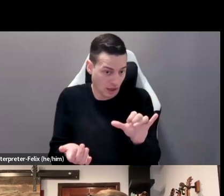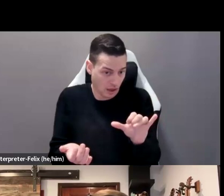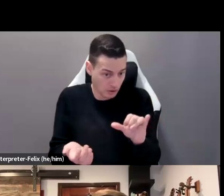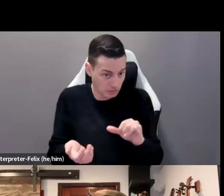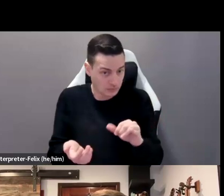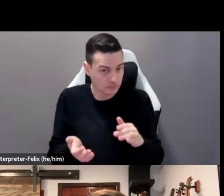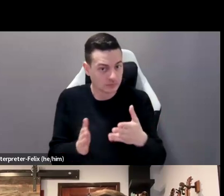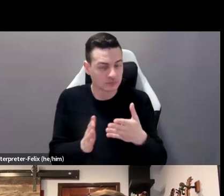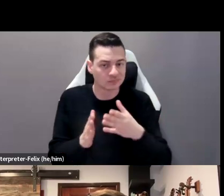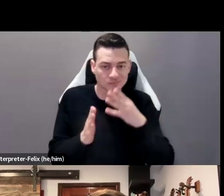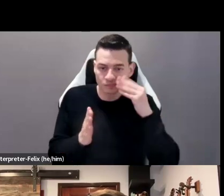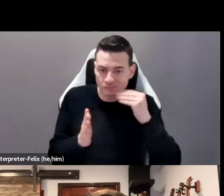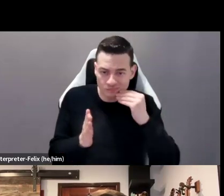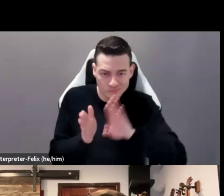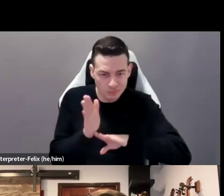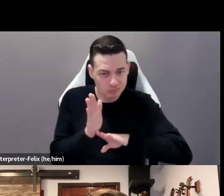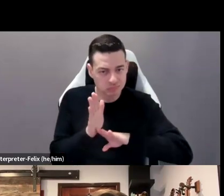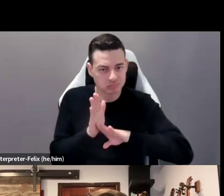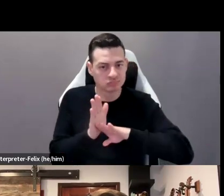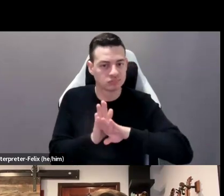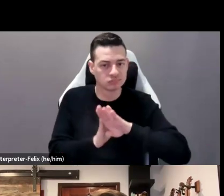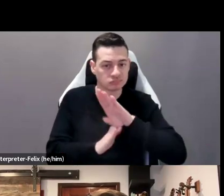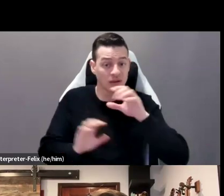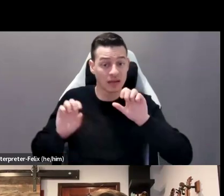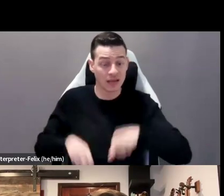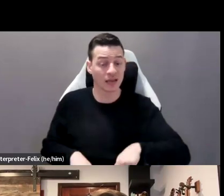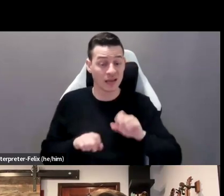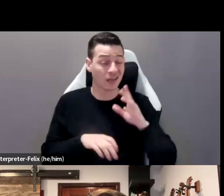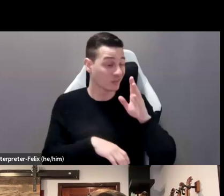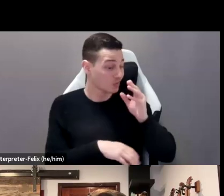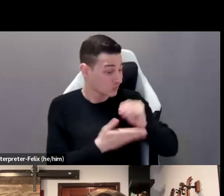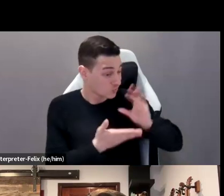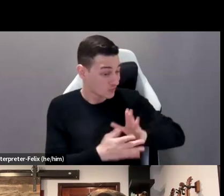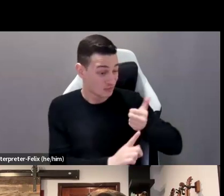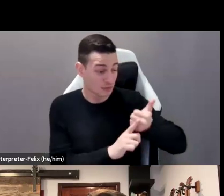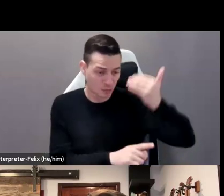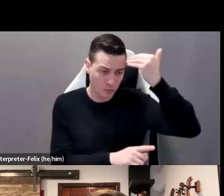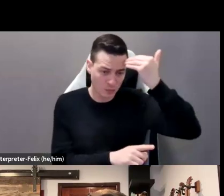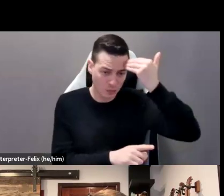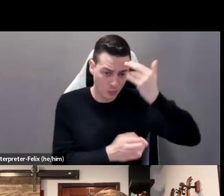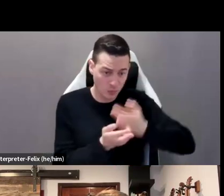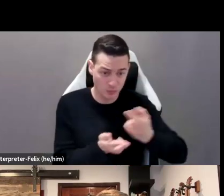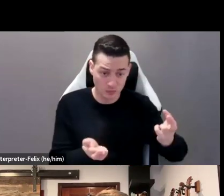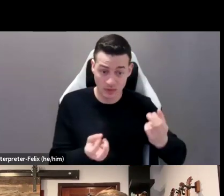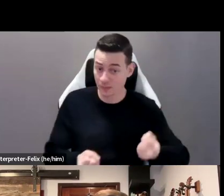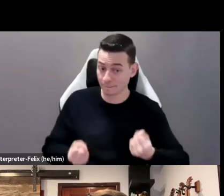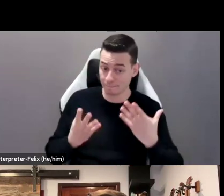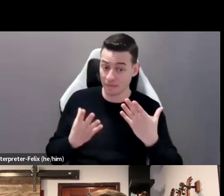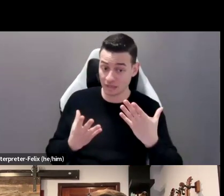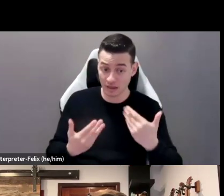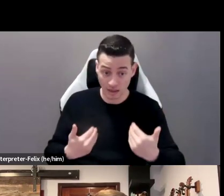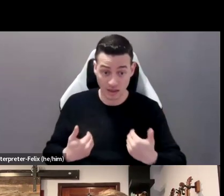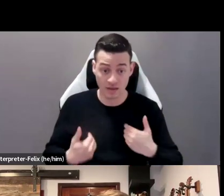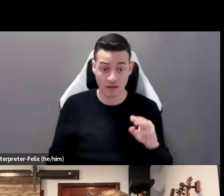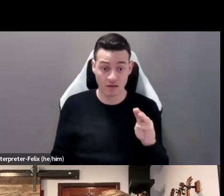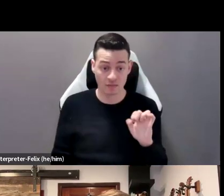later. But I think students are the ones who know the resources. I think a lot of the students who are getting Medicaid are going to like Henry